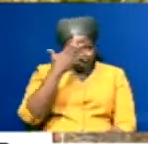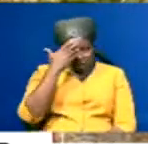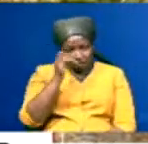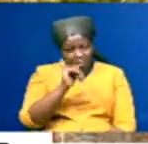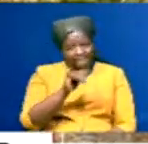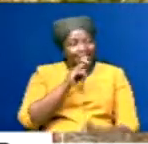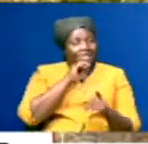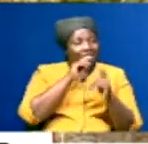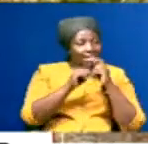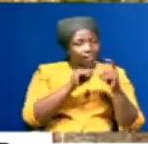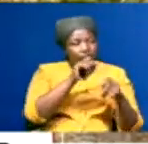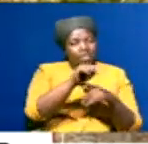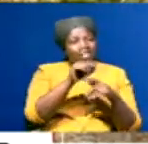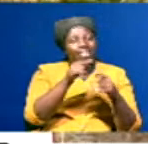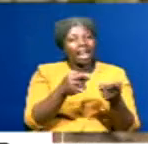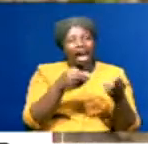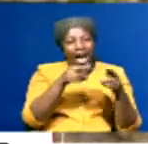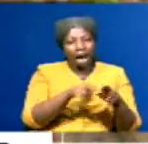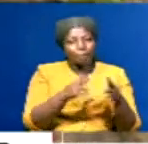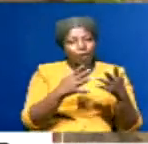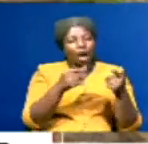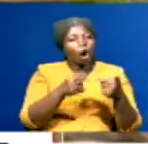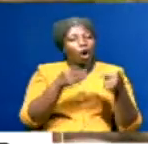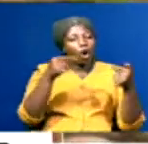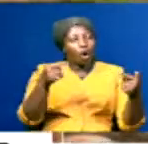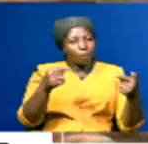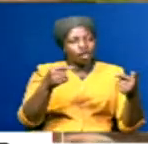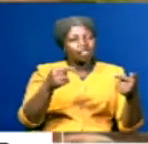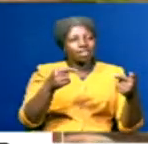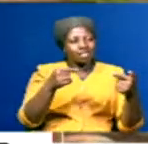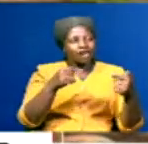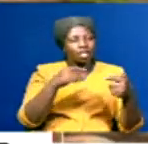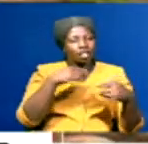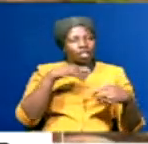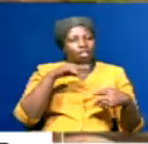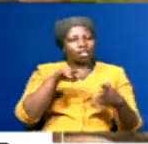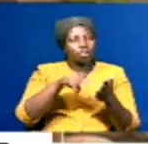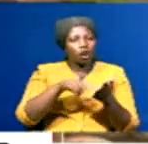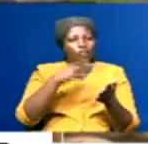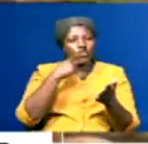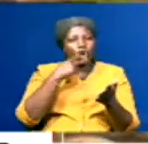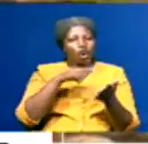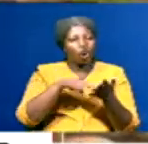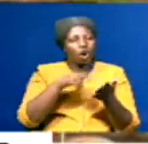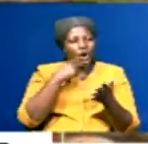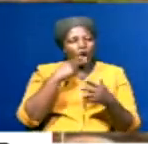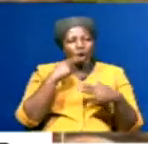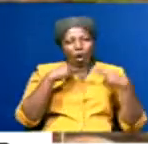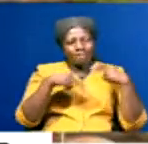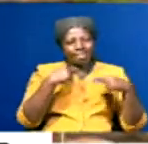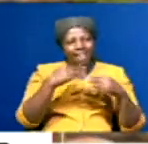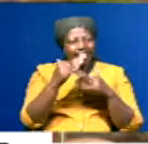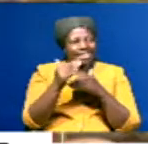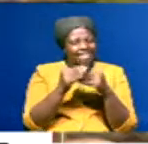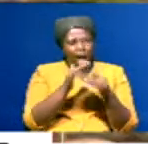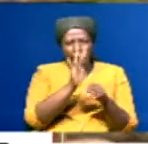opposite Norfolk Hotel, near your broadcasting place. I went there,